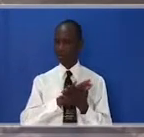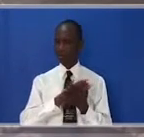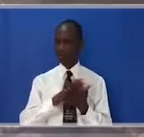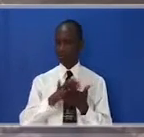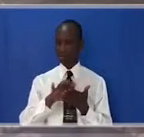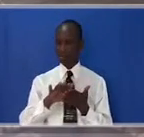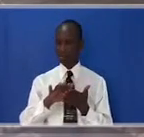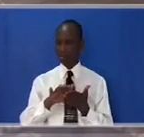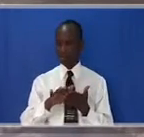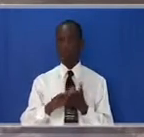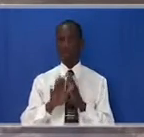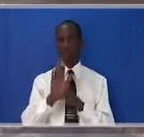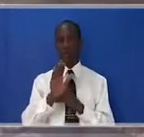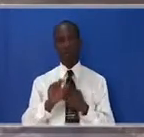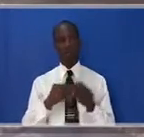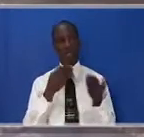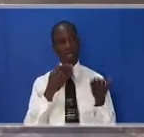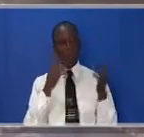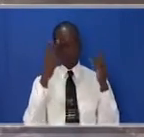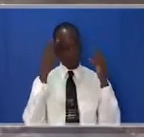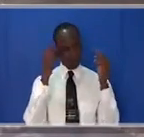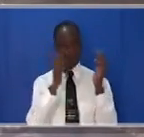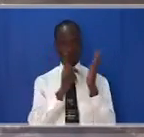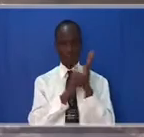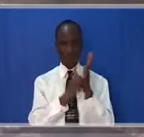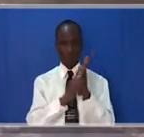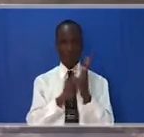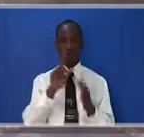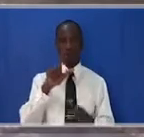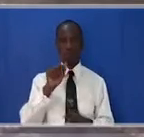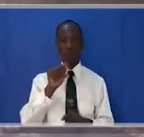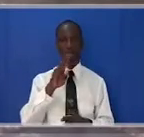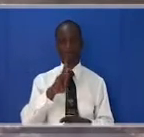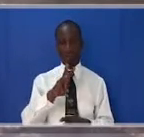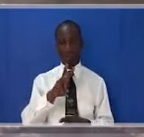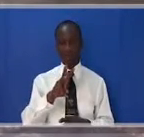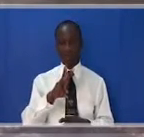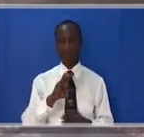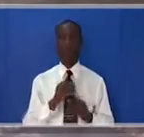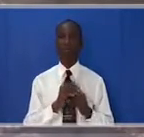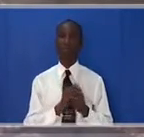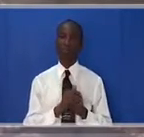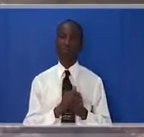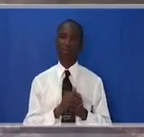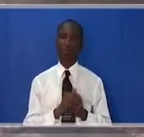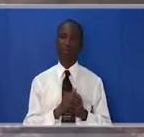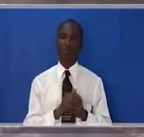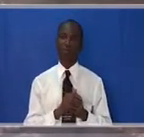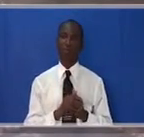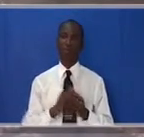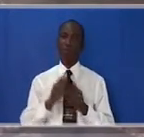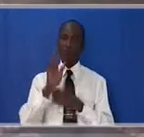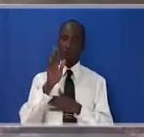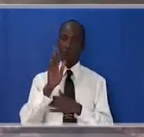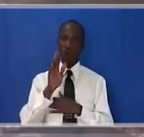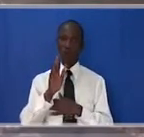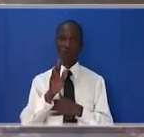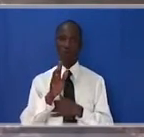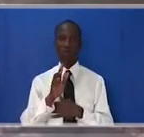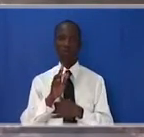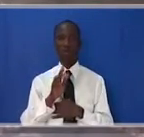na onu ankasa o de ma Moses no ai e betumi ankasa ye yankopon mra no yankopon se